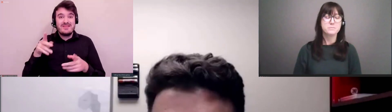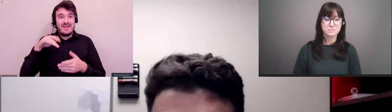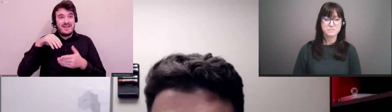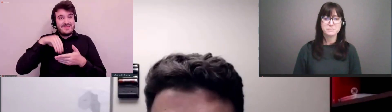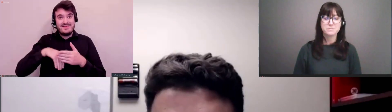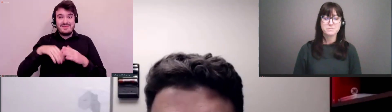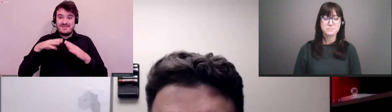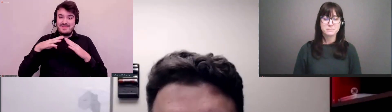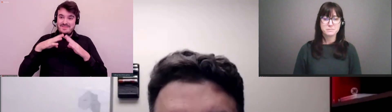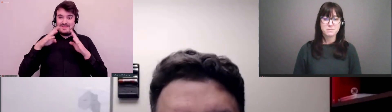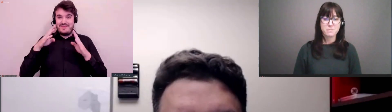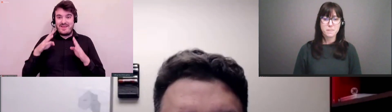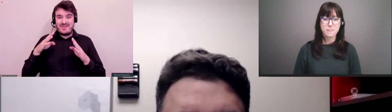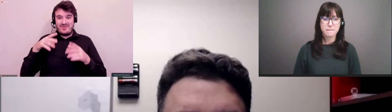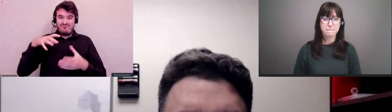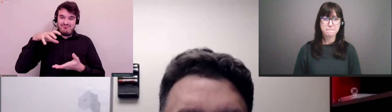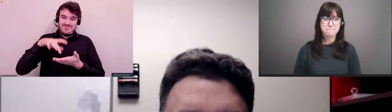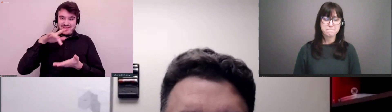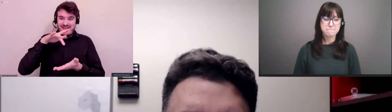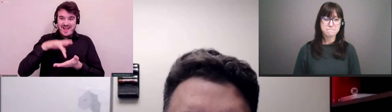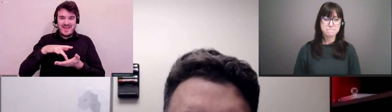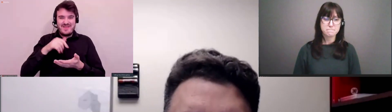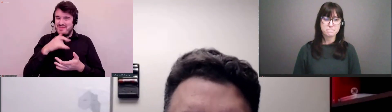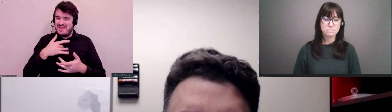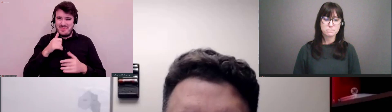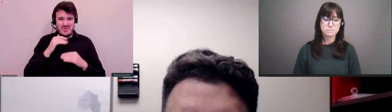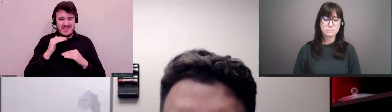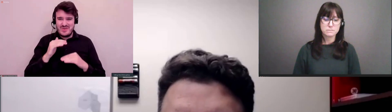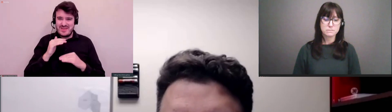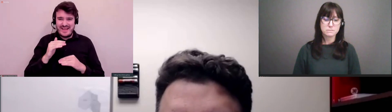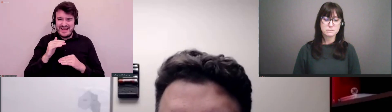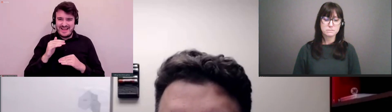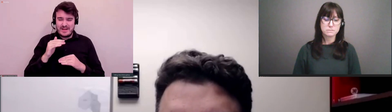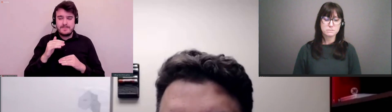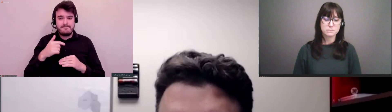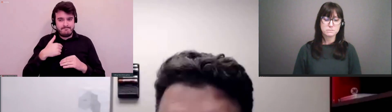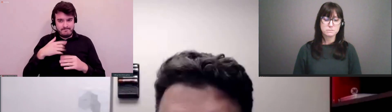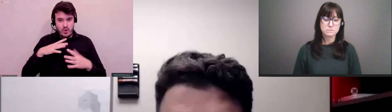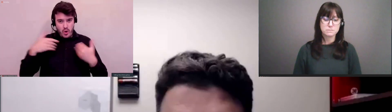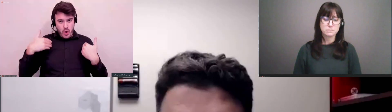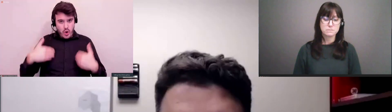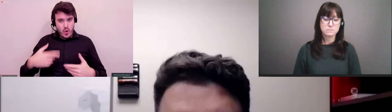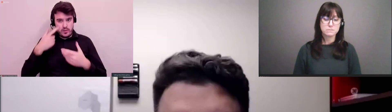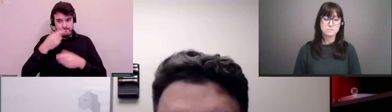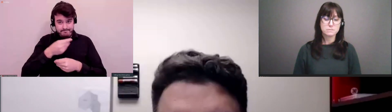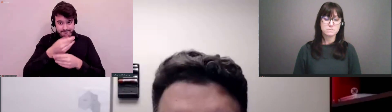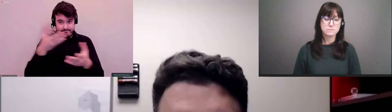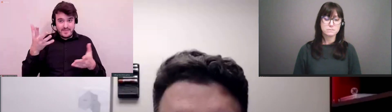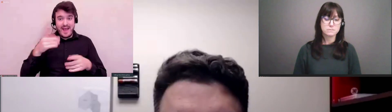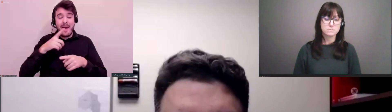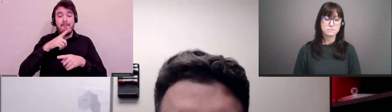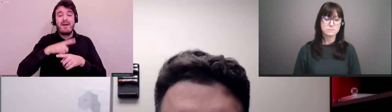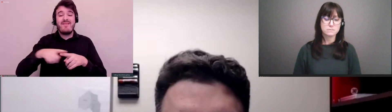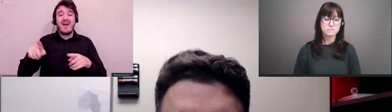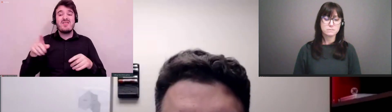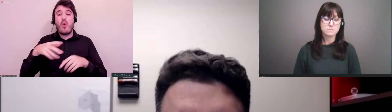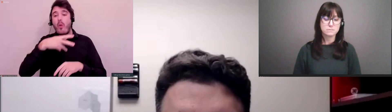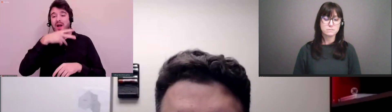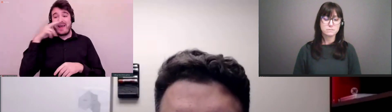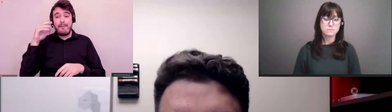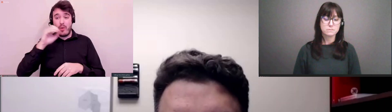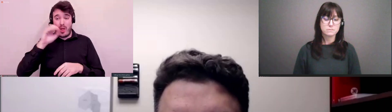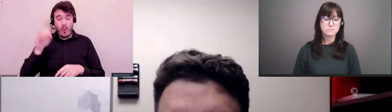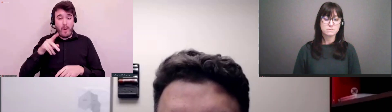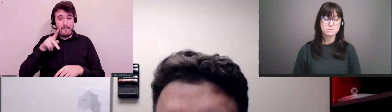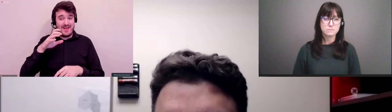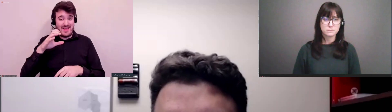sécuritaire. Je suis heureux de vous informer que Prévention de crime Ottawa, la Coalition d'Ottawa pour mettre